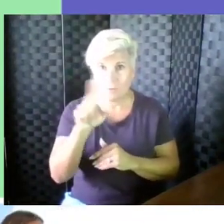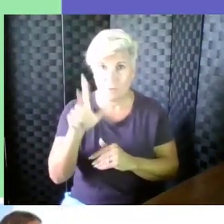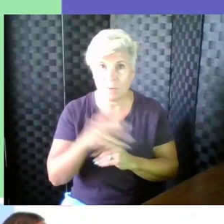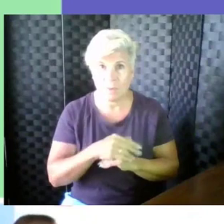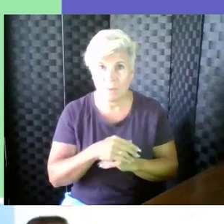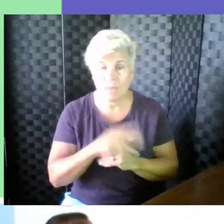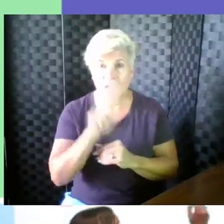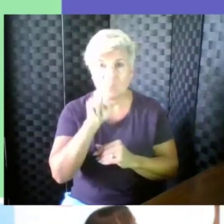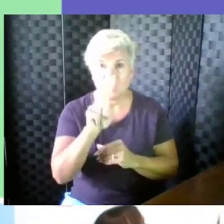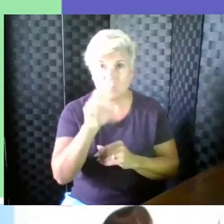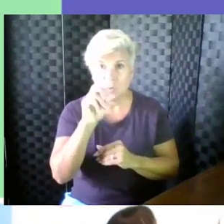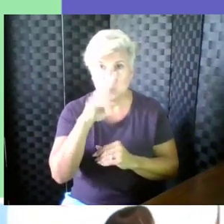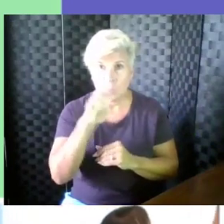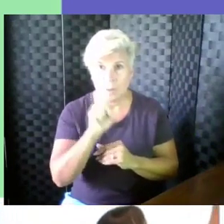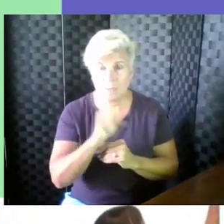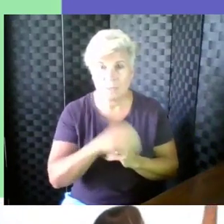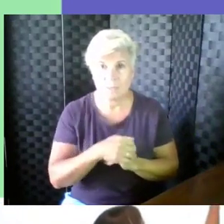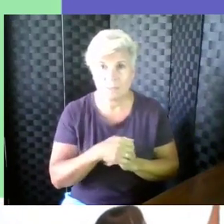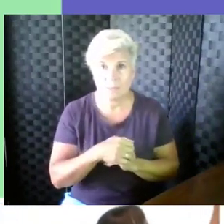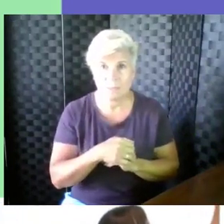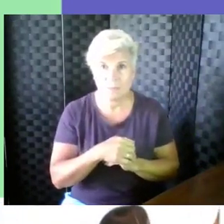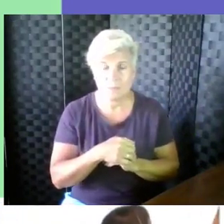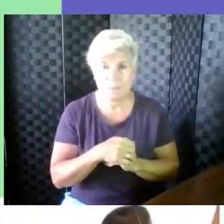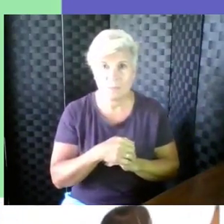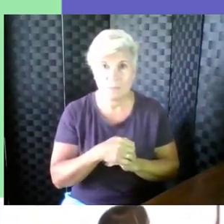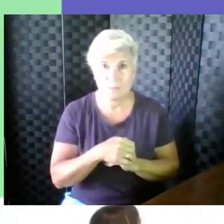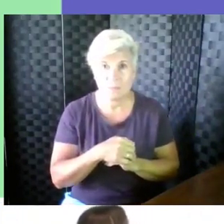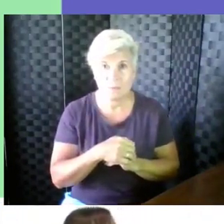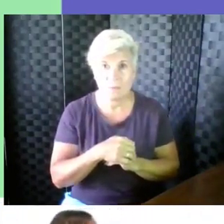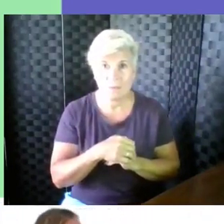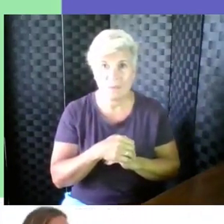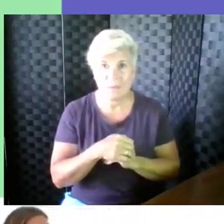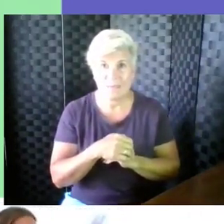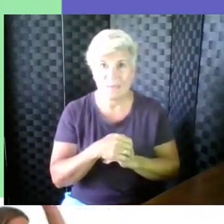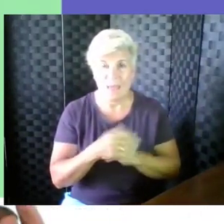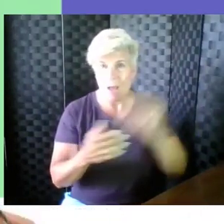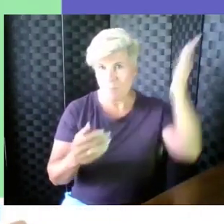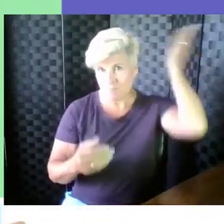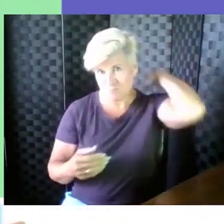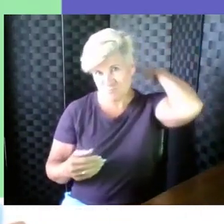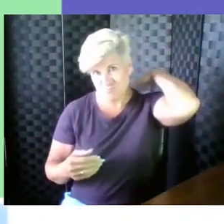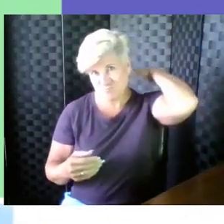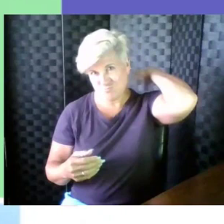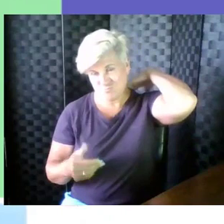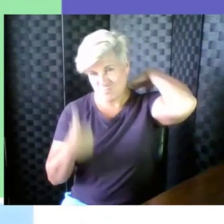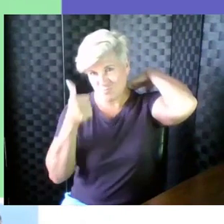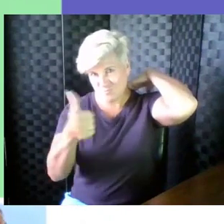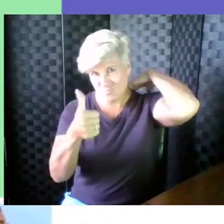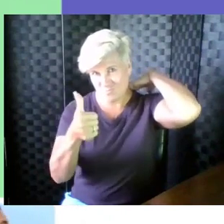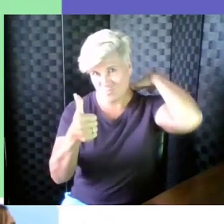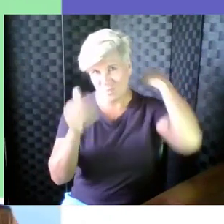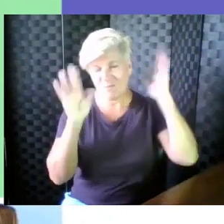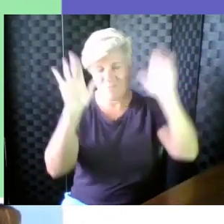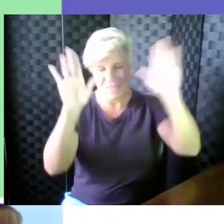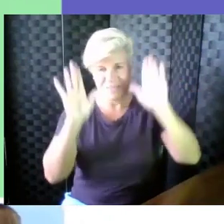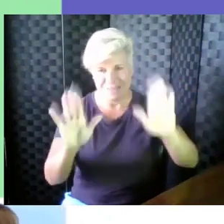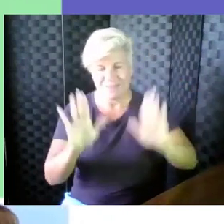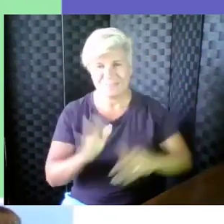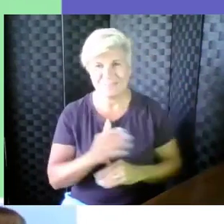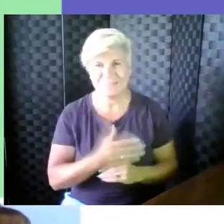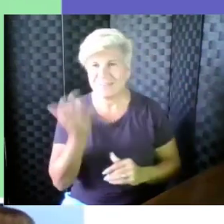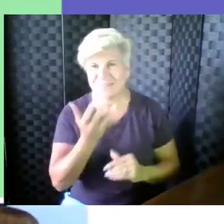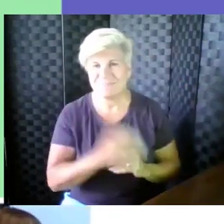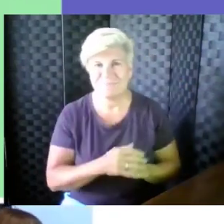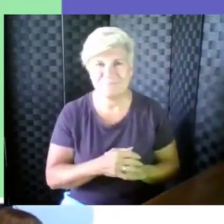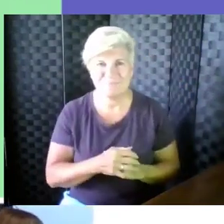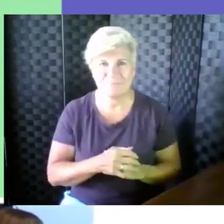And did you draw 2 ones? If you did, you need to give yourself a big giant pat on the back because that's fantastic. All